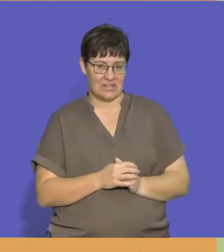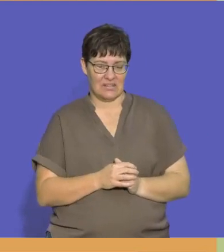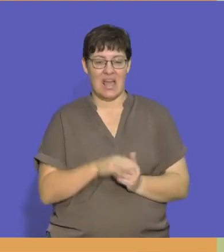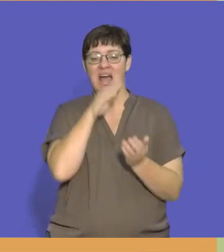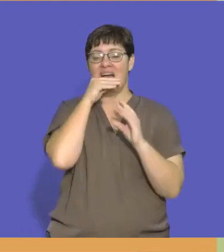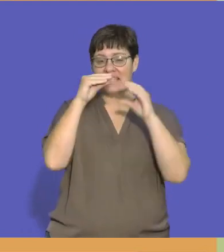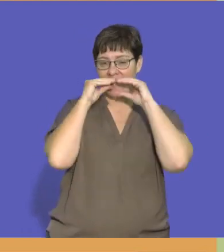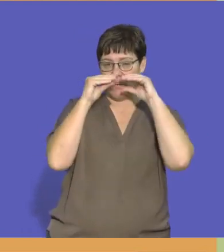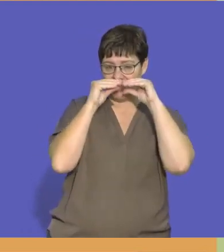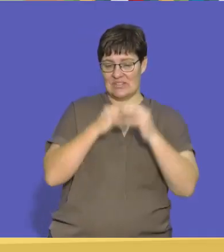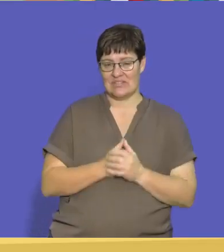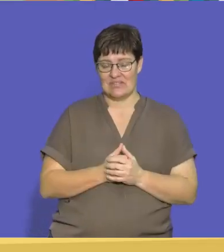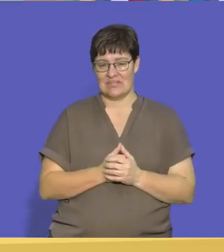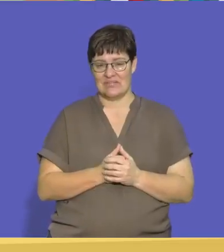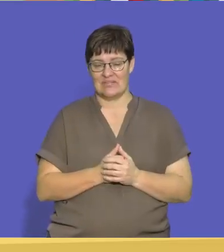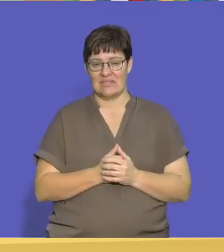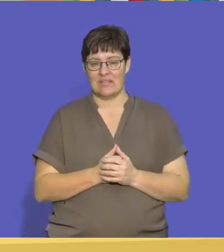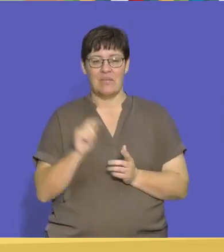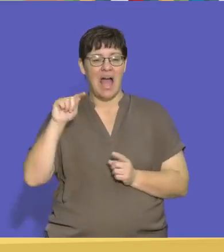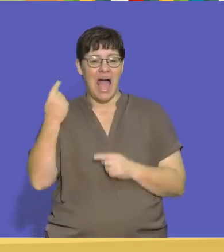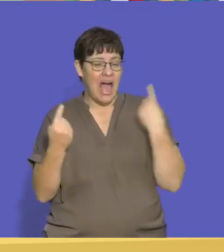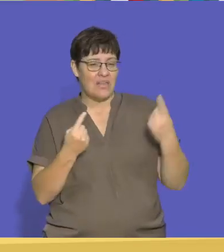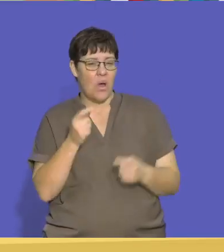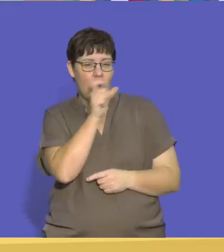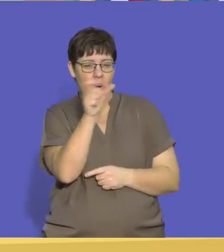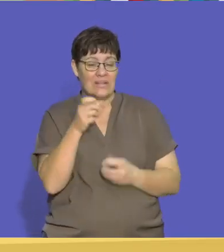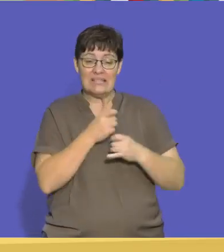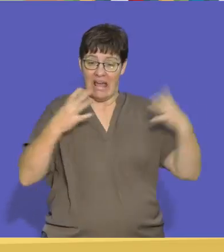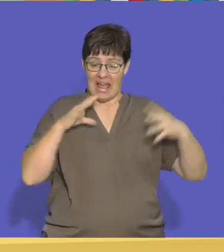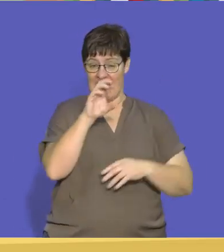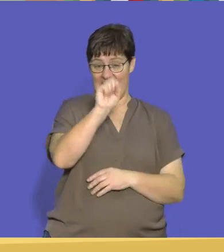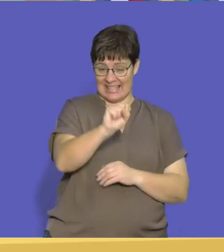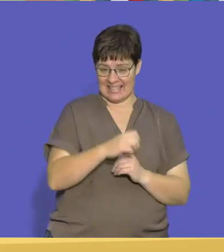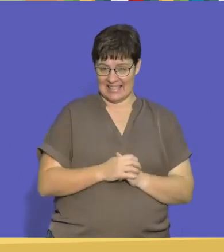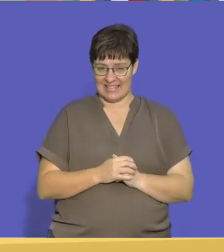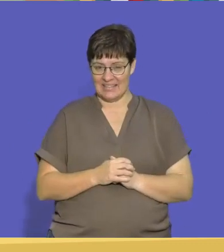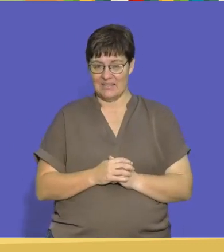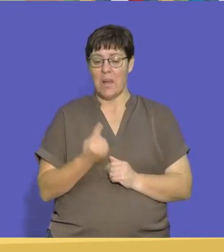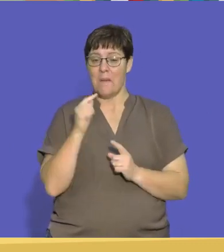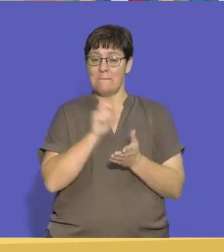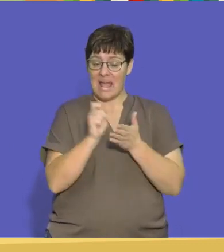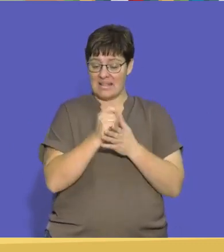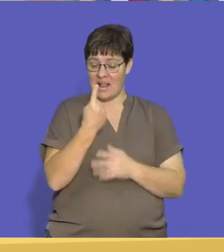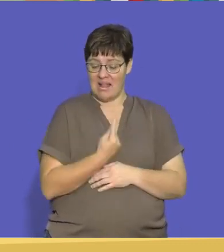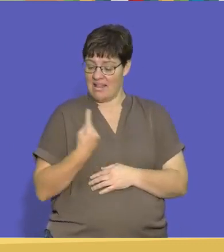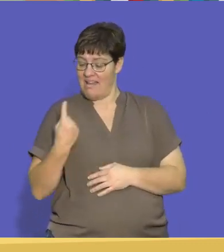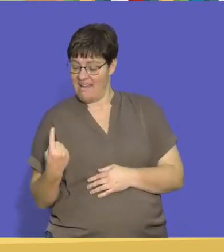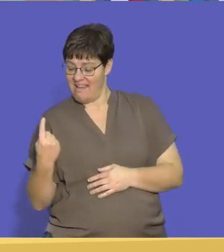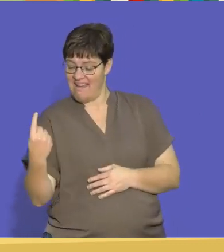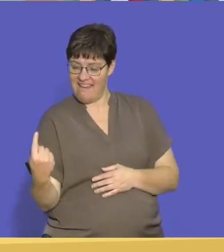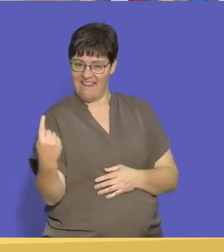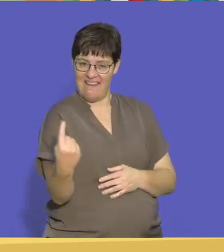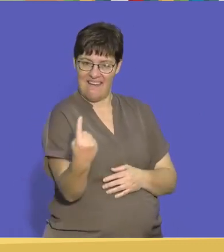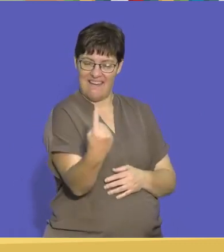word. Sandwich. Think of other words beginning with S. Let's start passing the pencil around